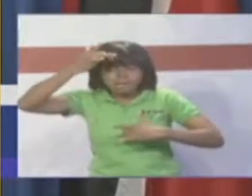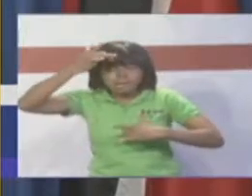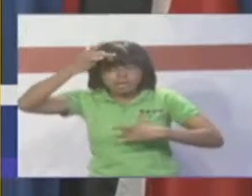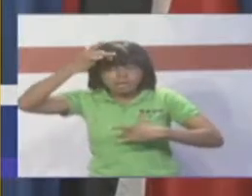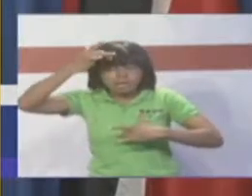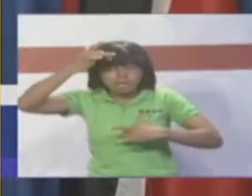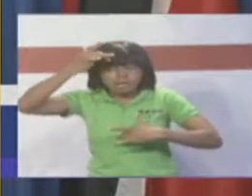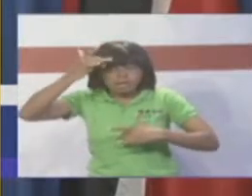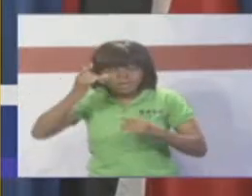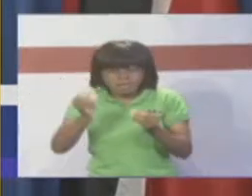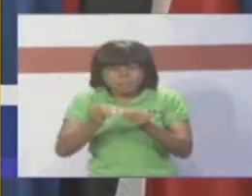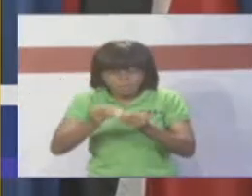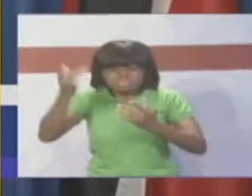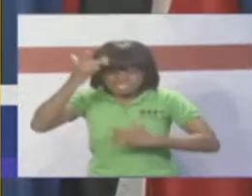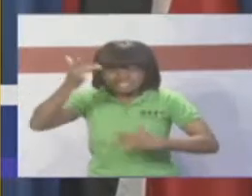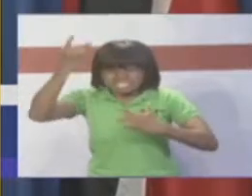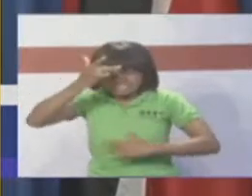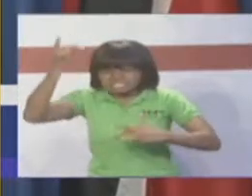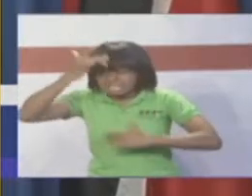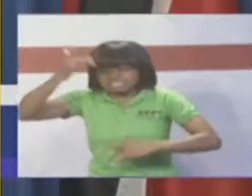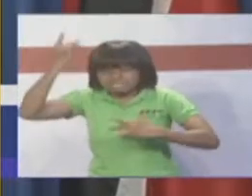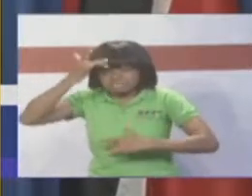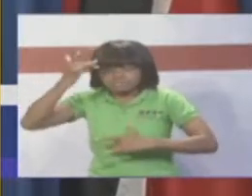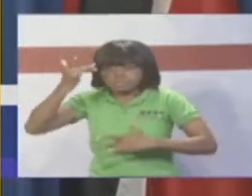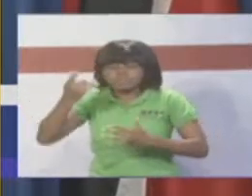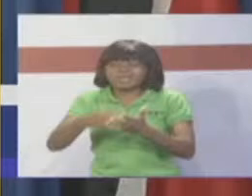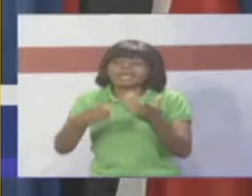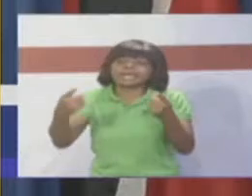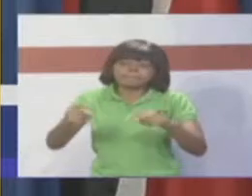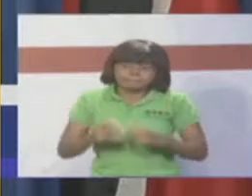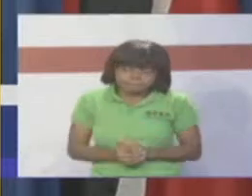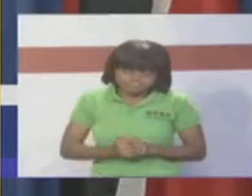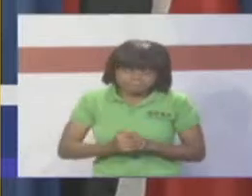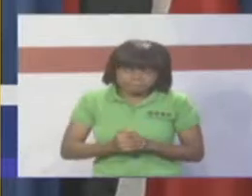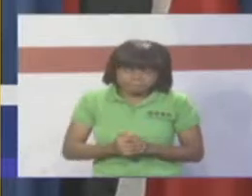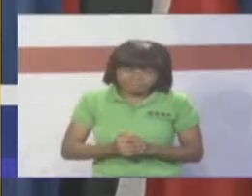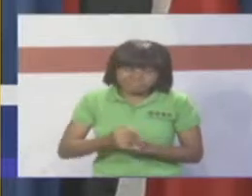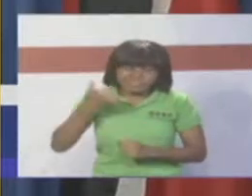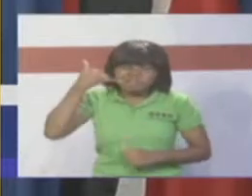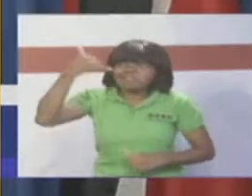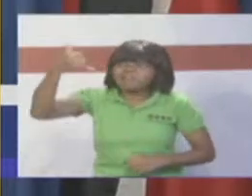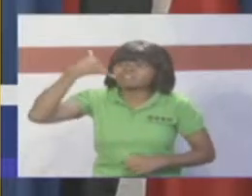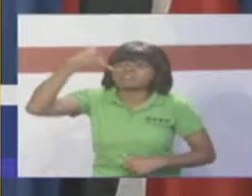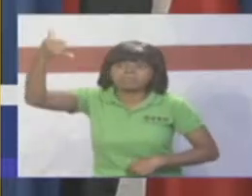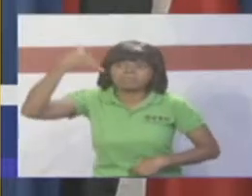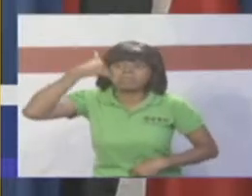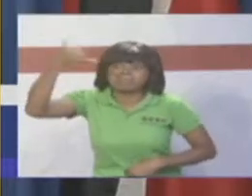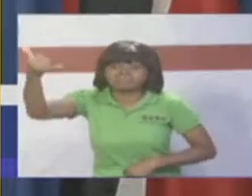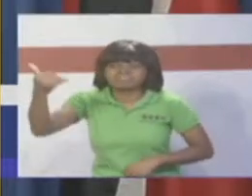there. What you have are tired doctors and nurses, some of whom have said to me